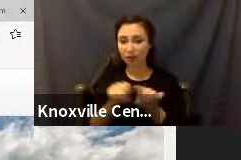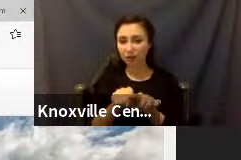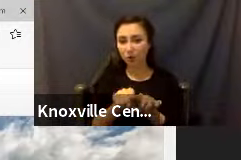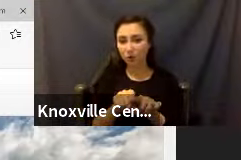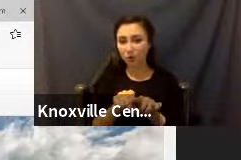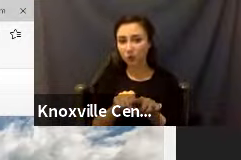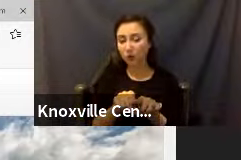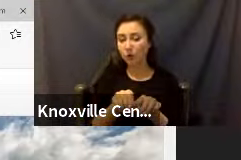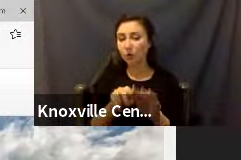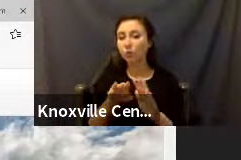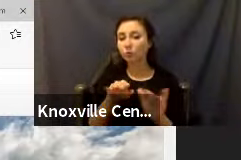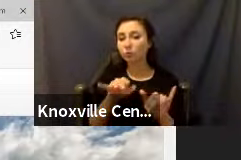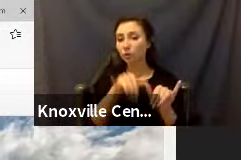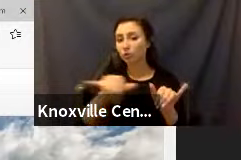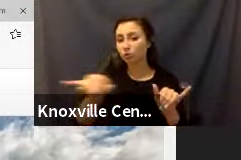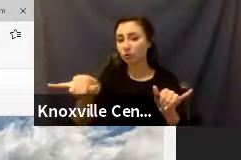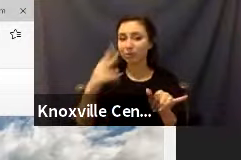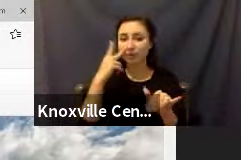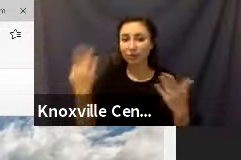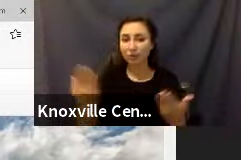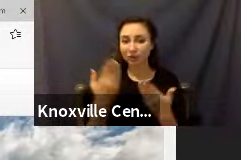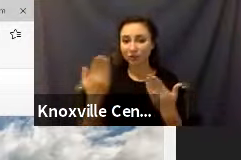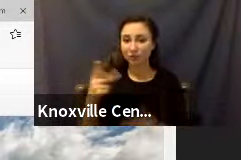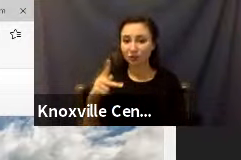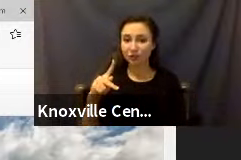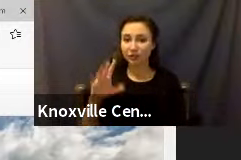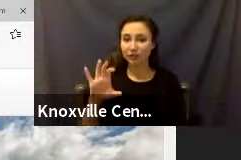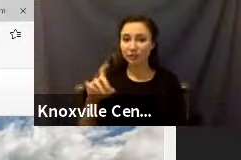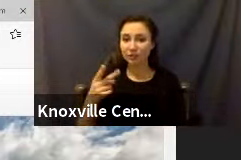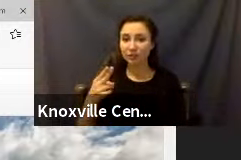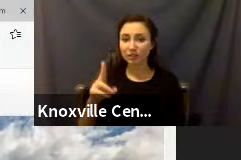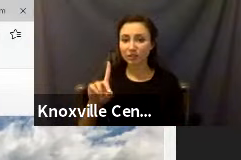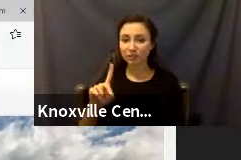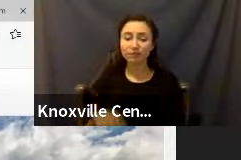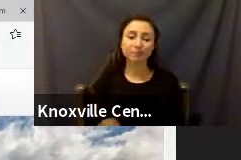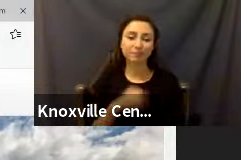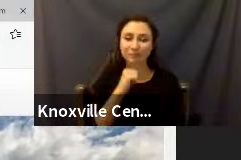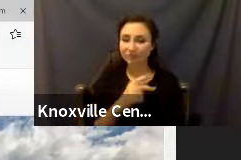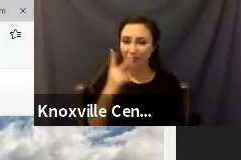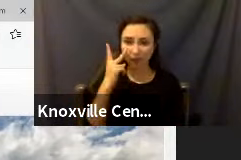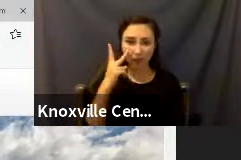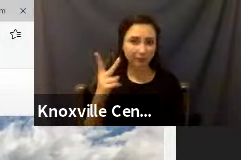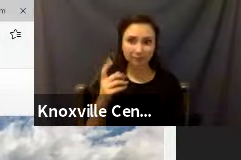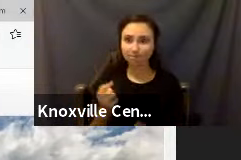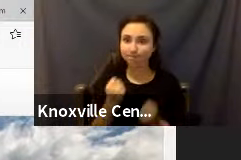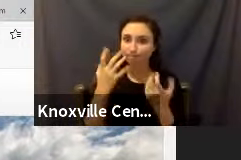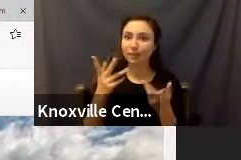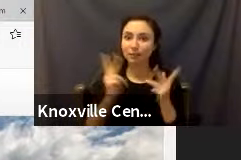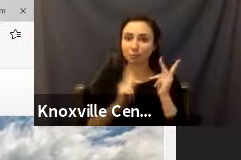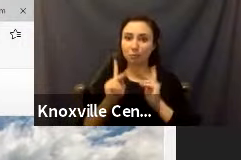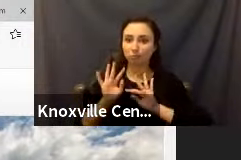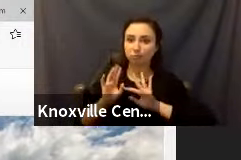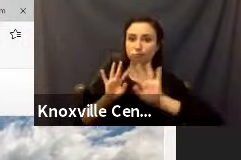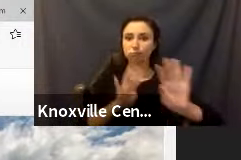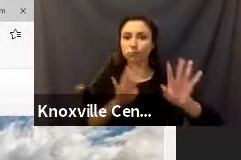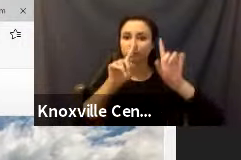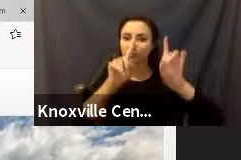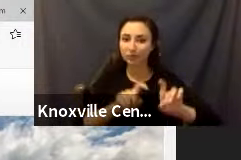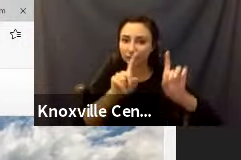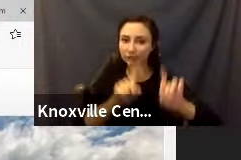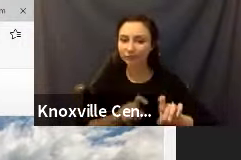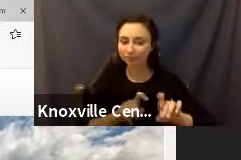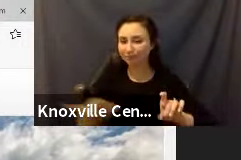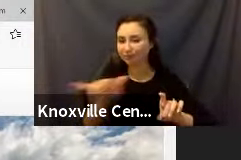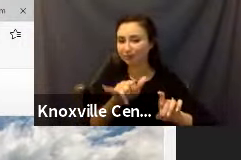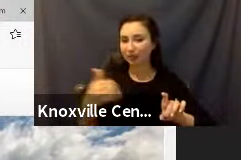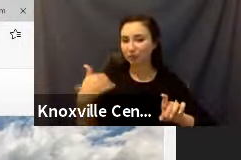we're seeing here at KCHD as well. We are no longer seeing the volume of folks coming to get tested that we were